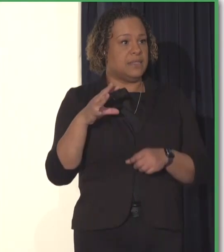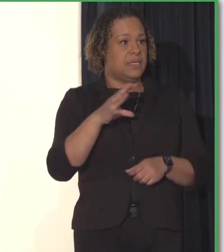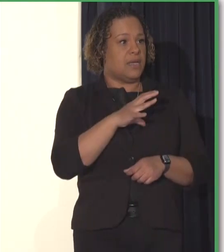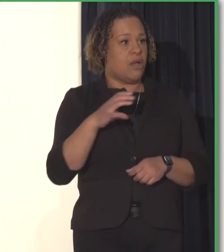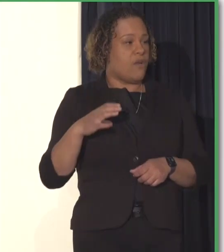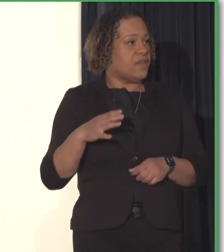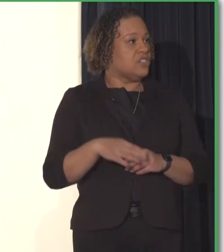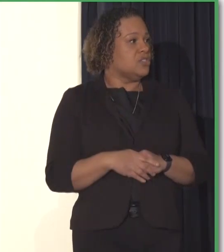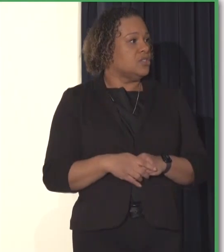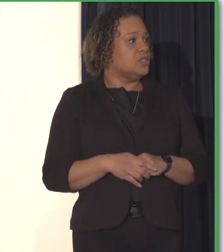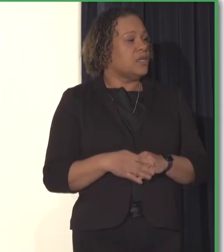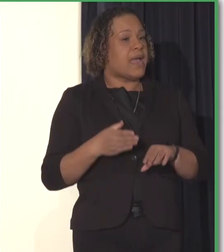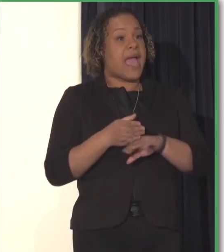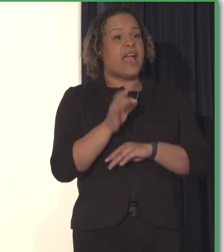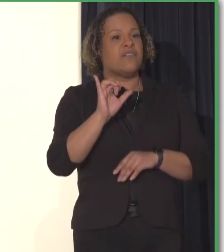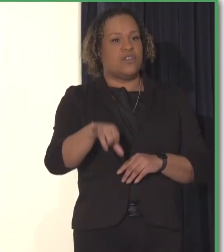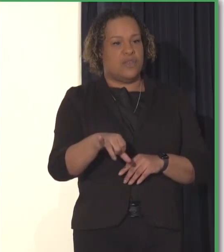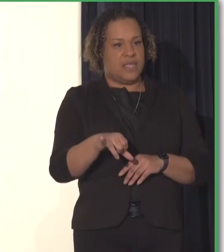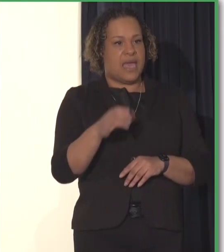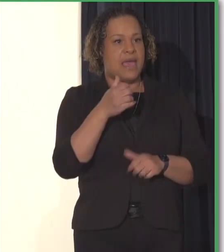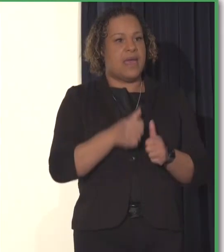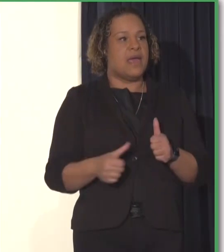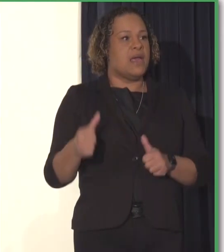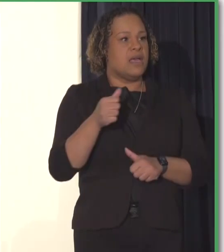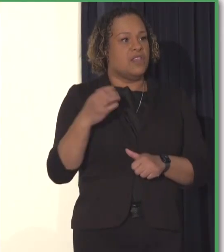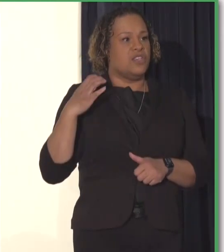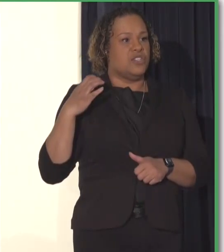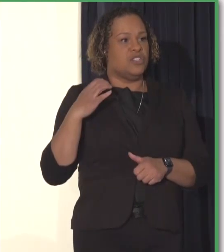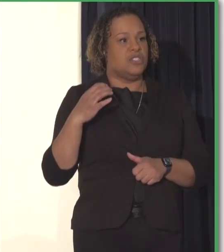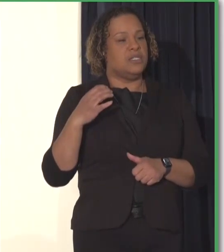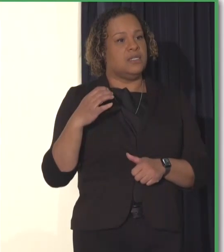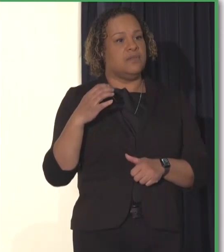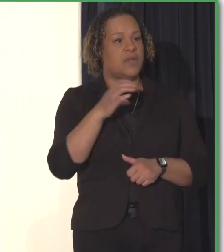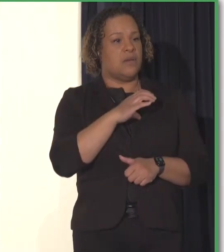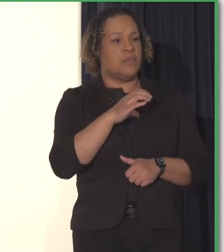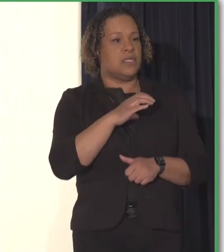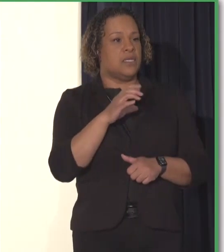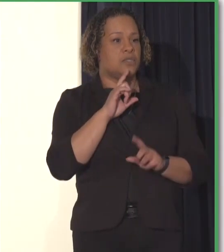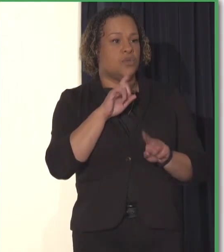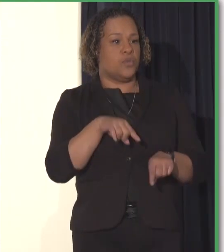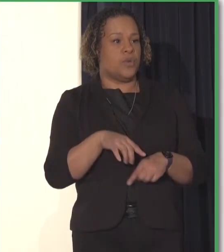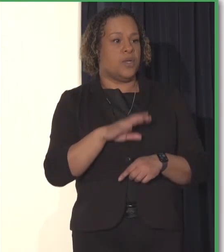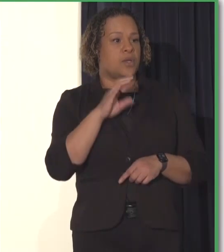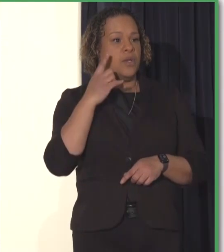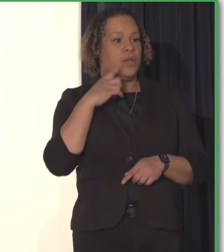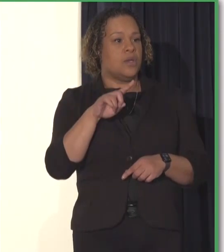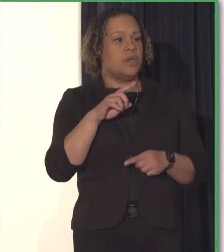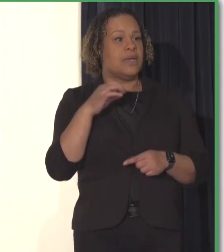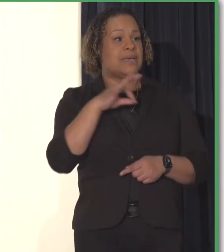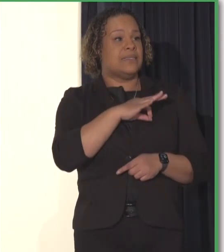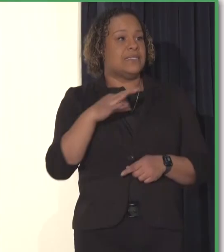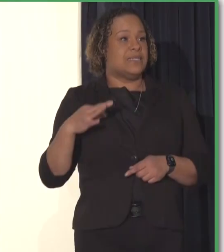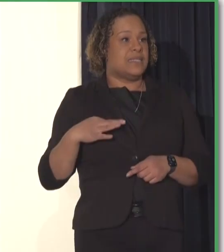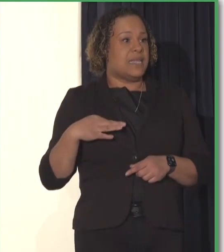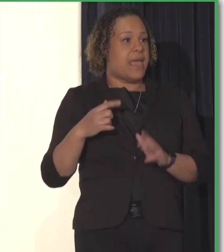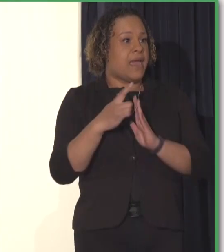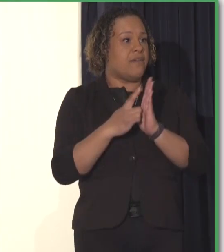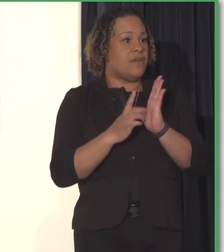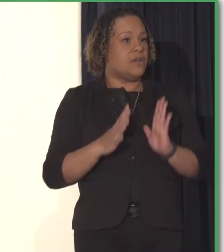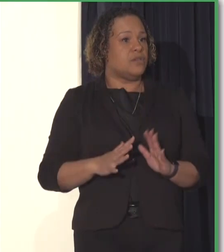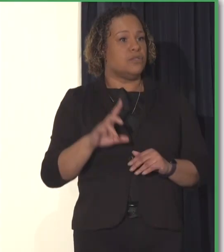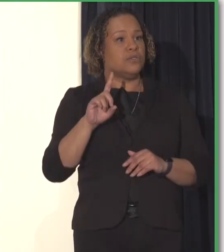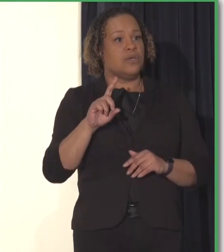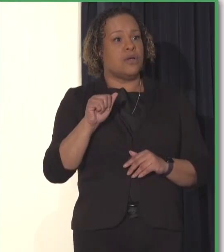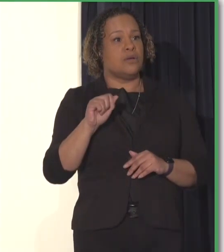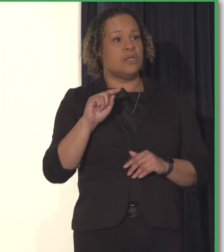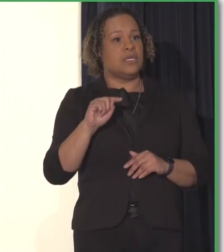After that, the chief of police report. For the BOPC staff, Attorney Dante Goss, Chief Investigator